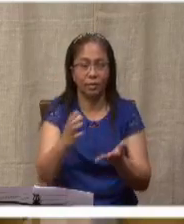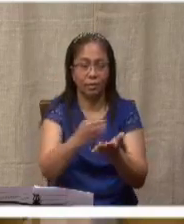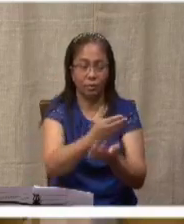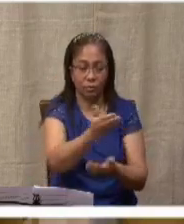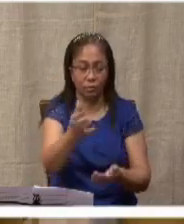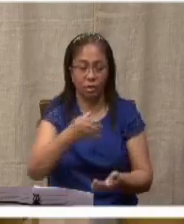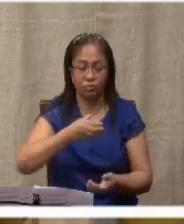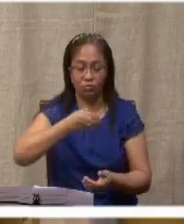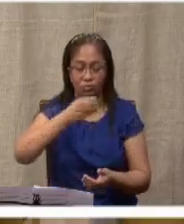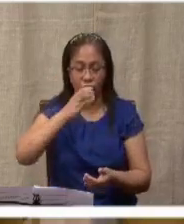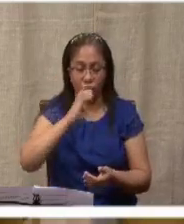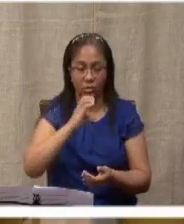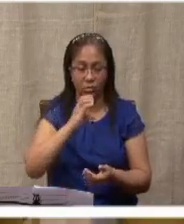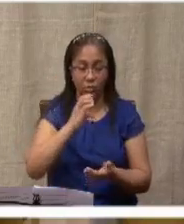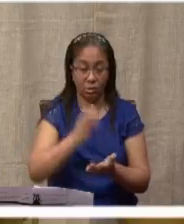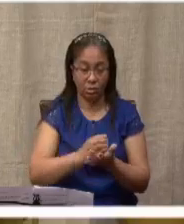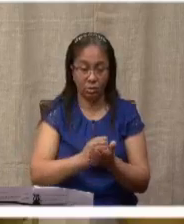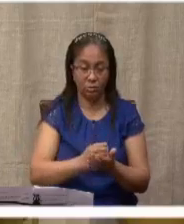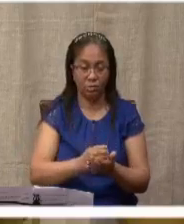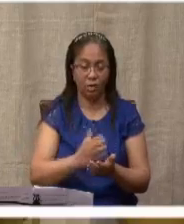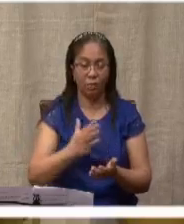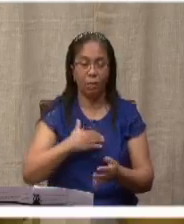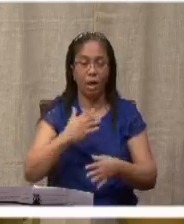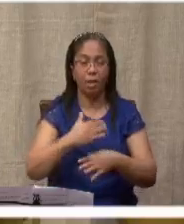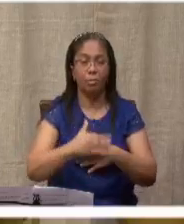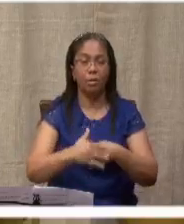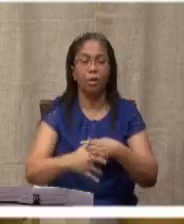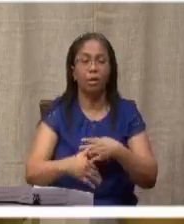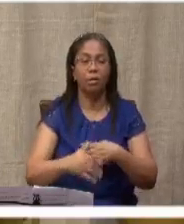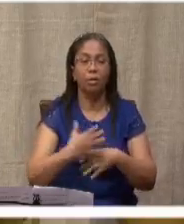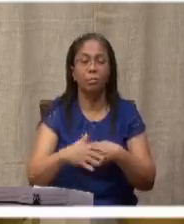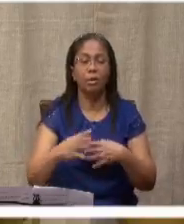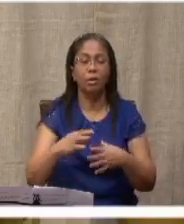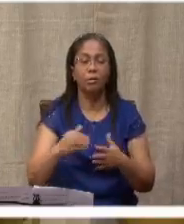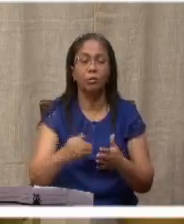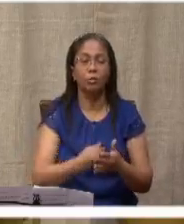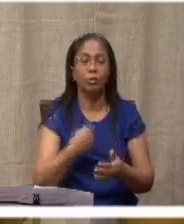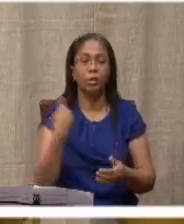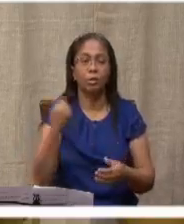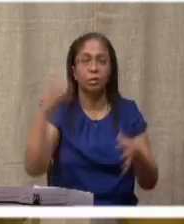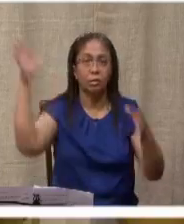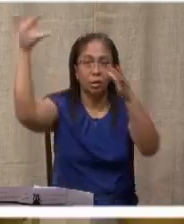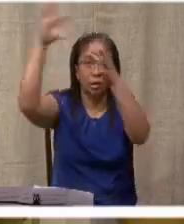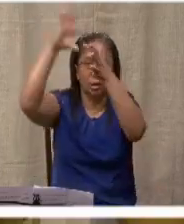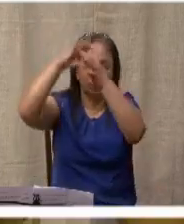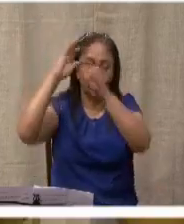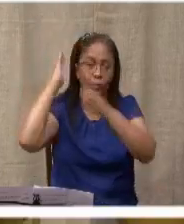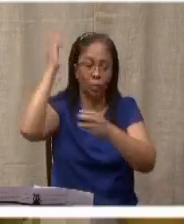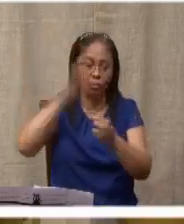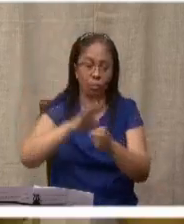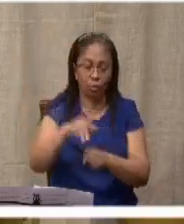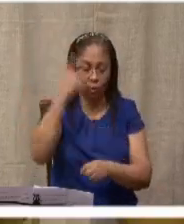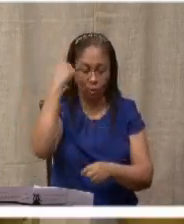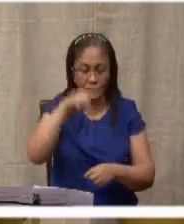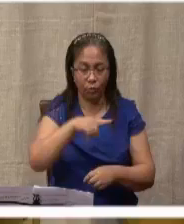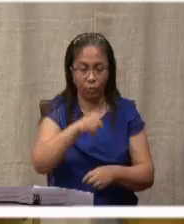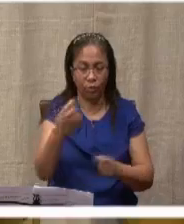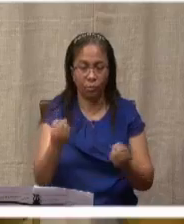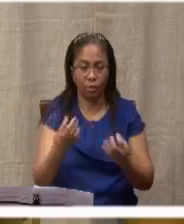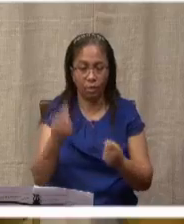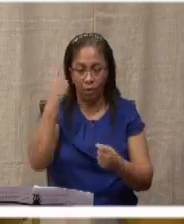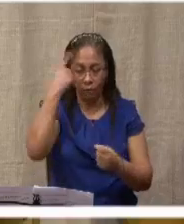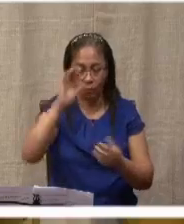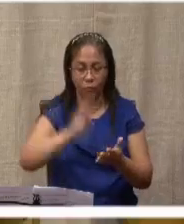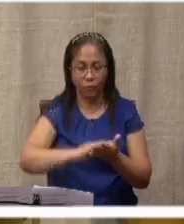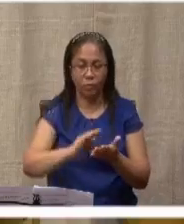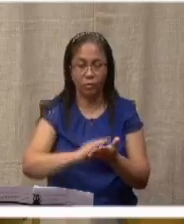this all of you and drink from it for this is a chalice of my blood the blood of the new and eternal covenant which will be poured out for you and